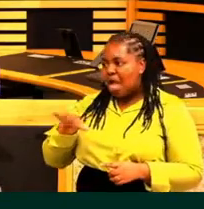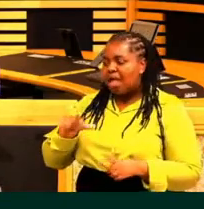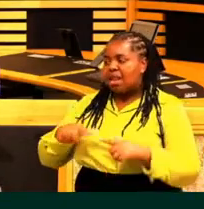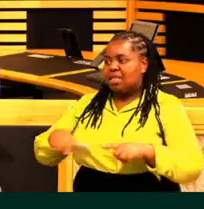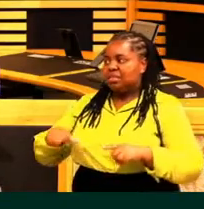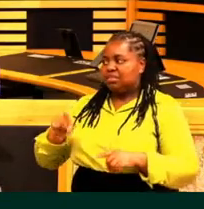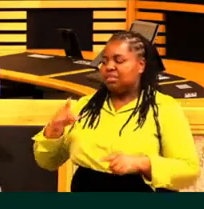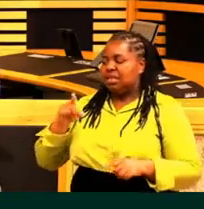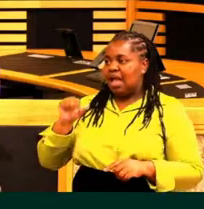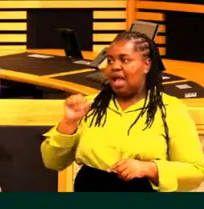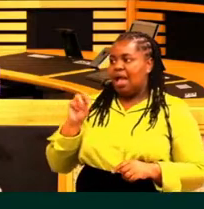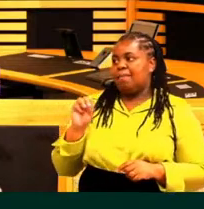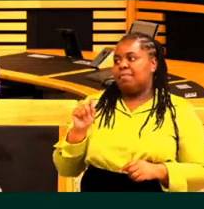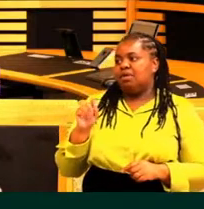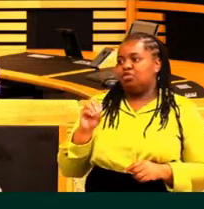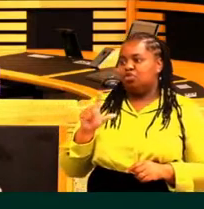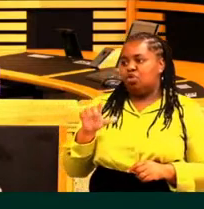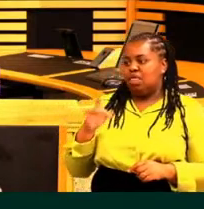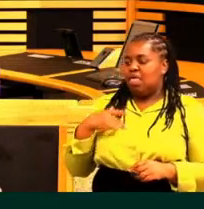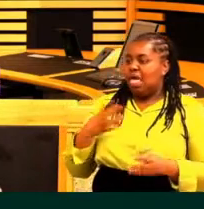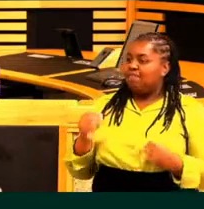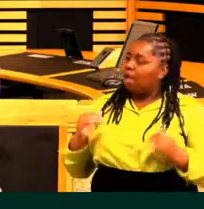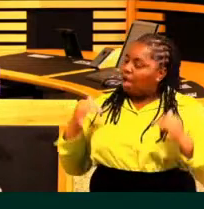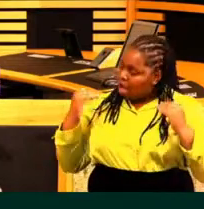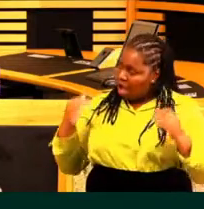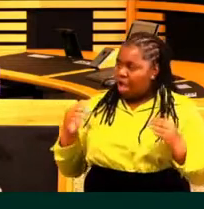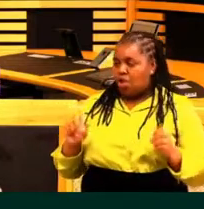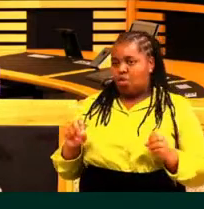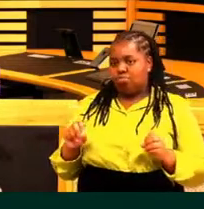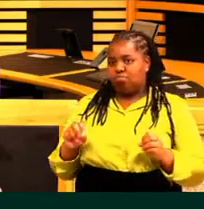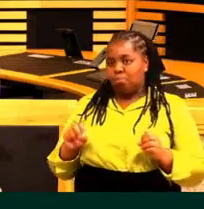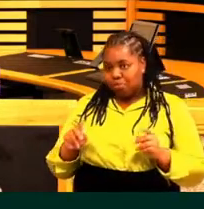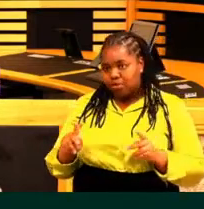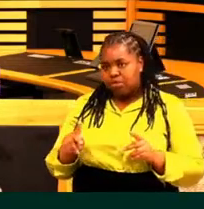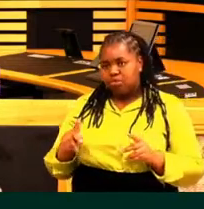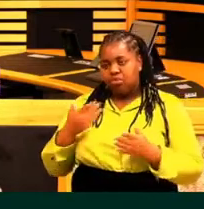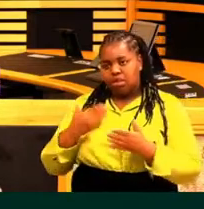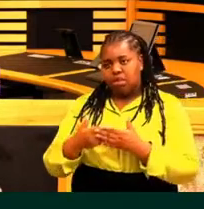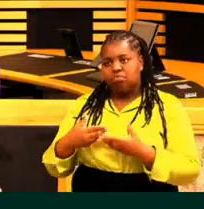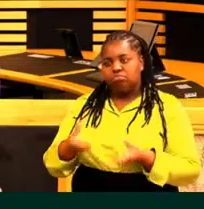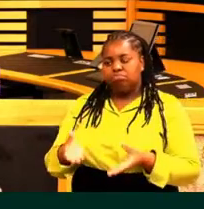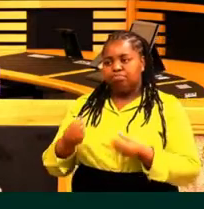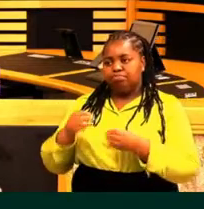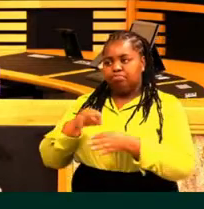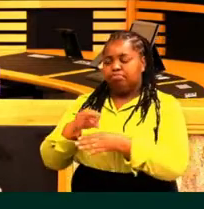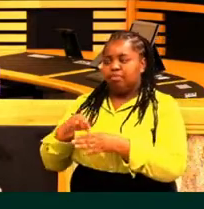Ole has got high potential of pineapple produce foreign